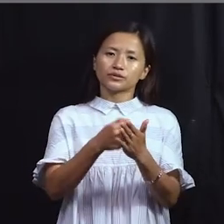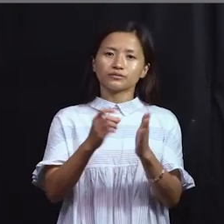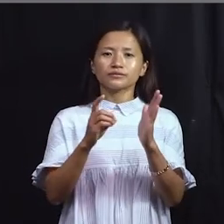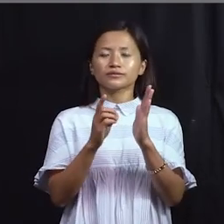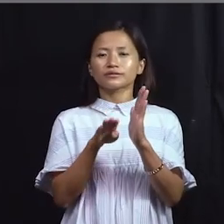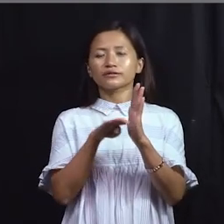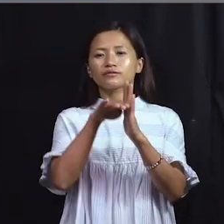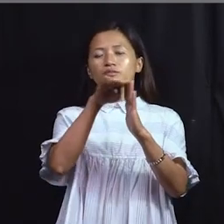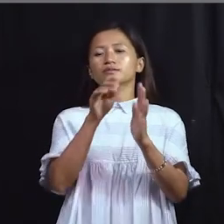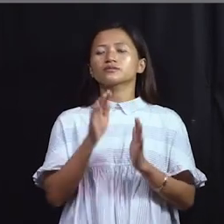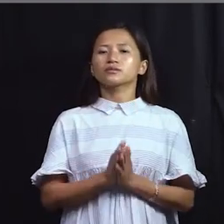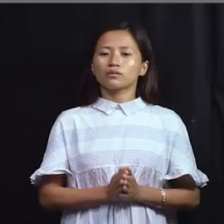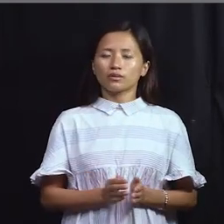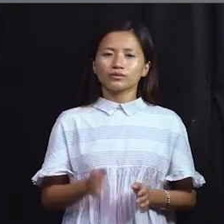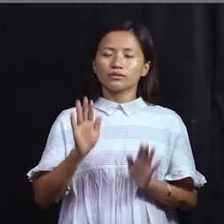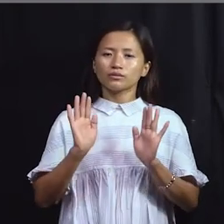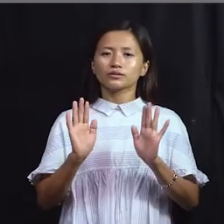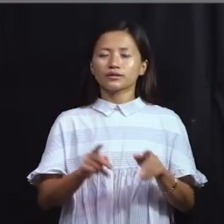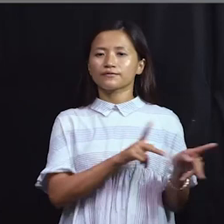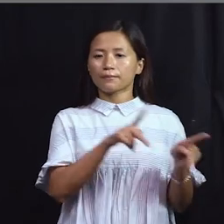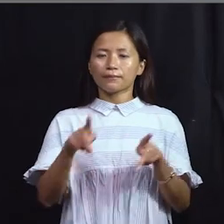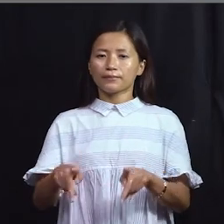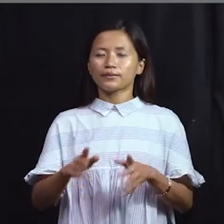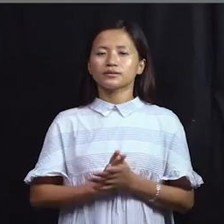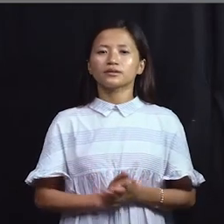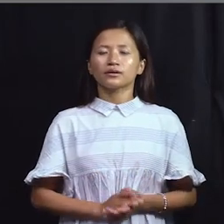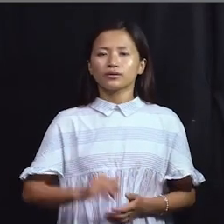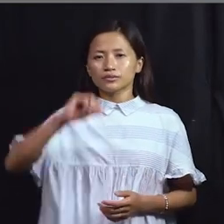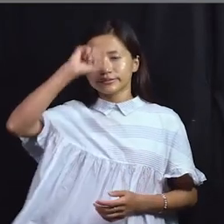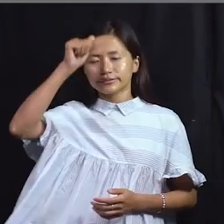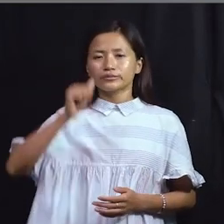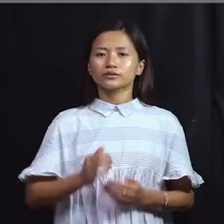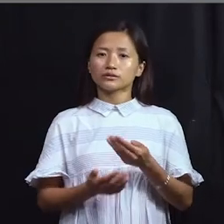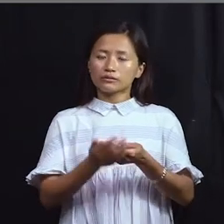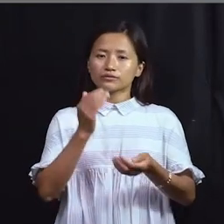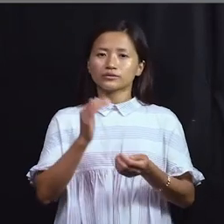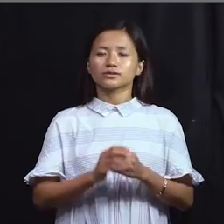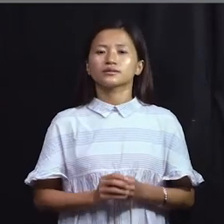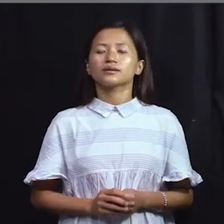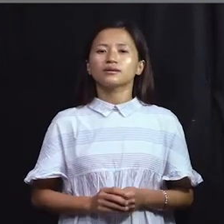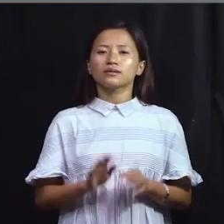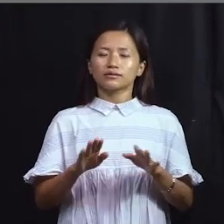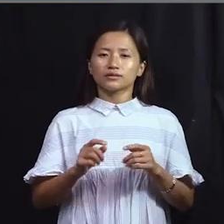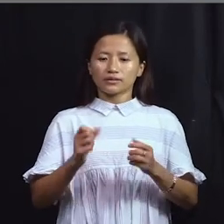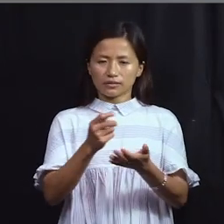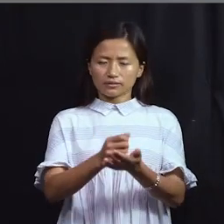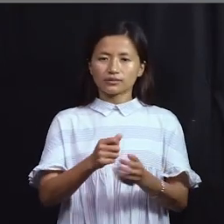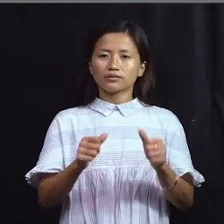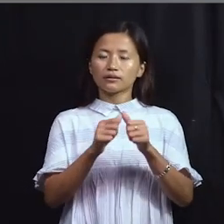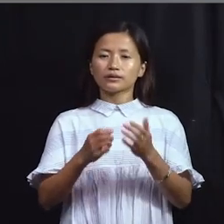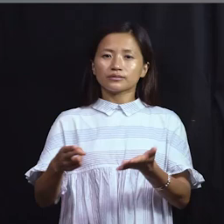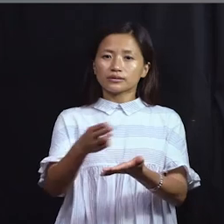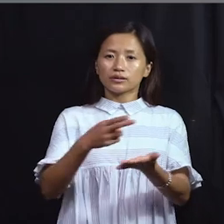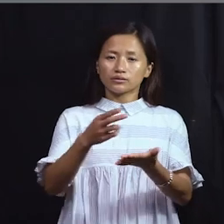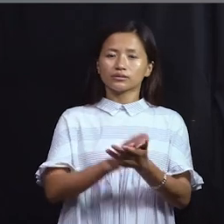always make a plan or not. And most of the people in India depends their livelihood on agriculture. Okay, this